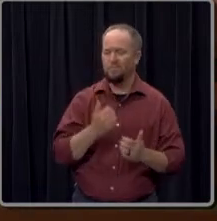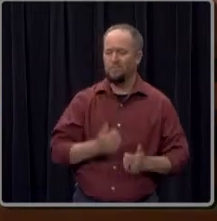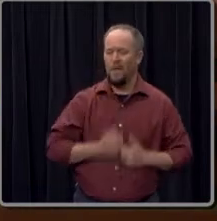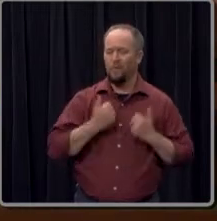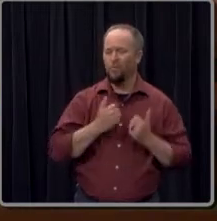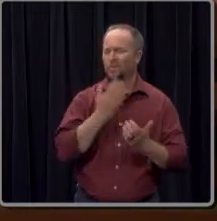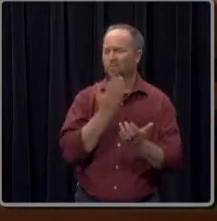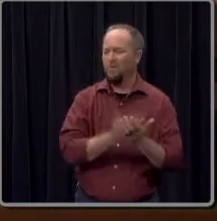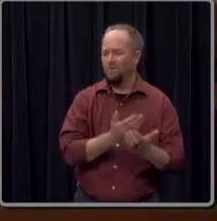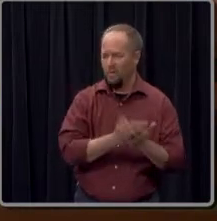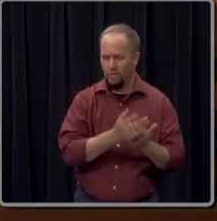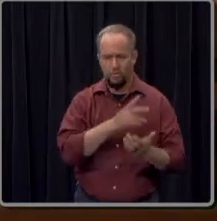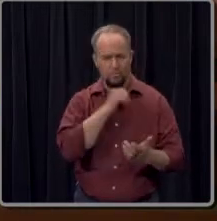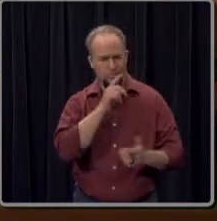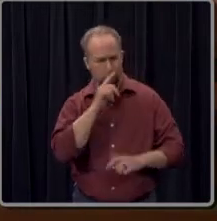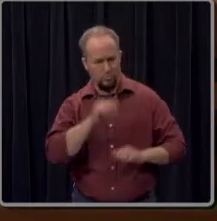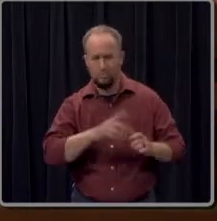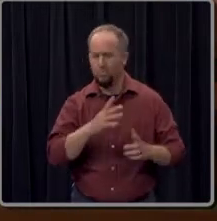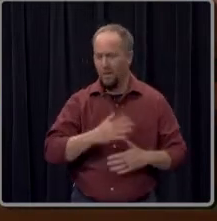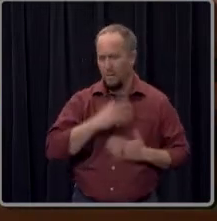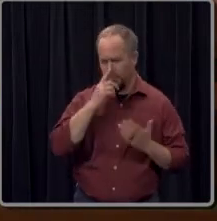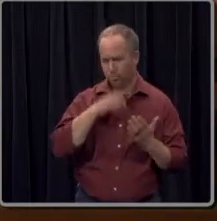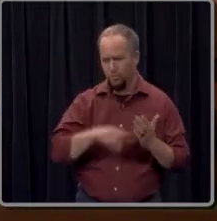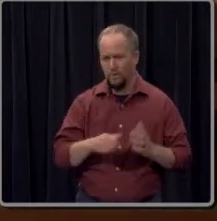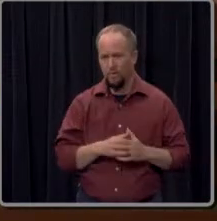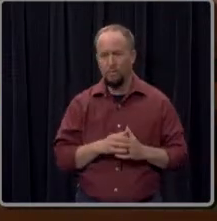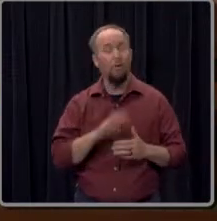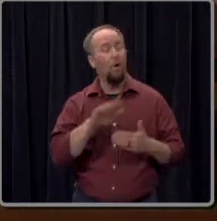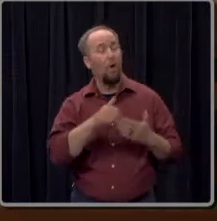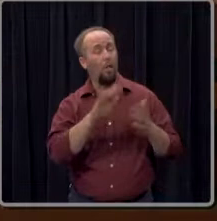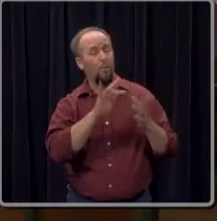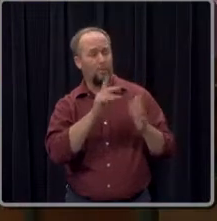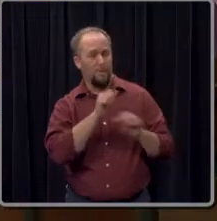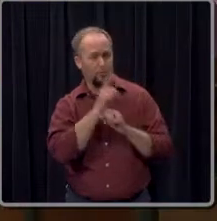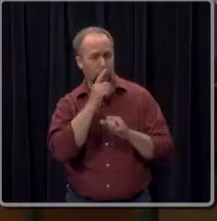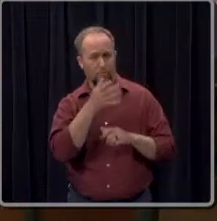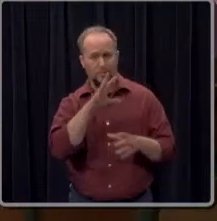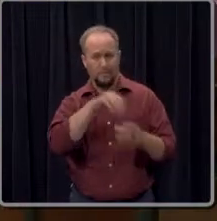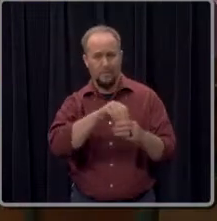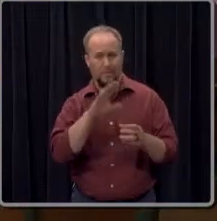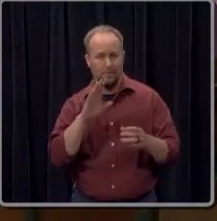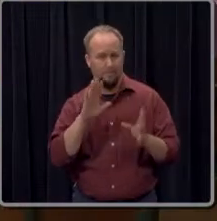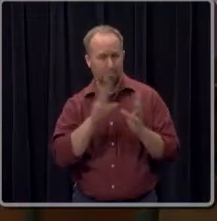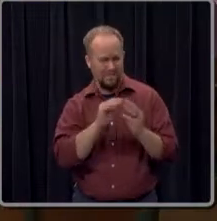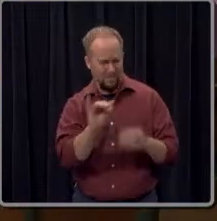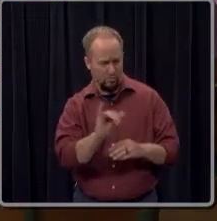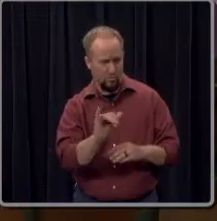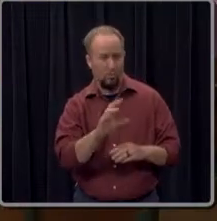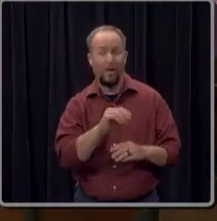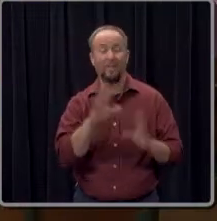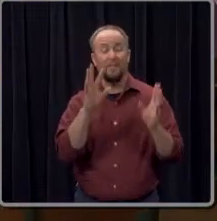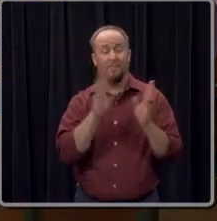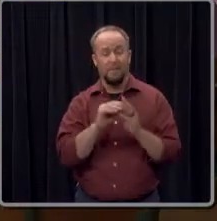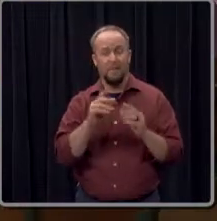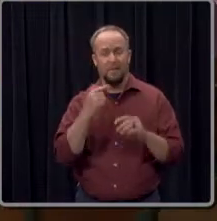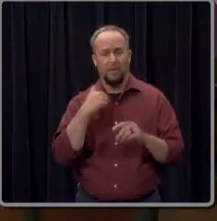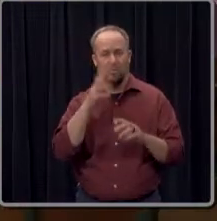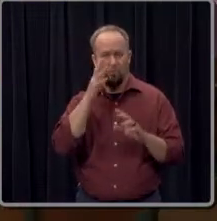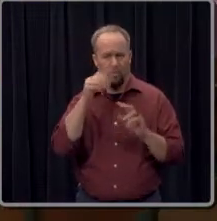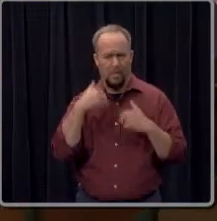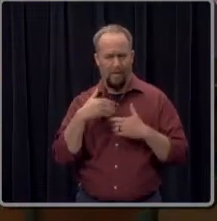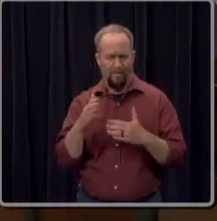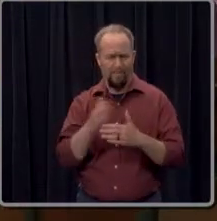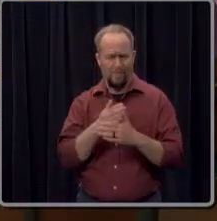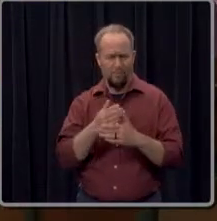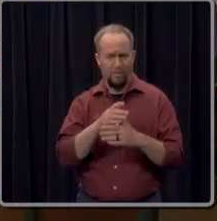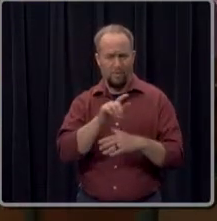kind of thing. If they're unsure, we're happy to check. Well, on the website, I just want to make sure it's in the board meeting as well, and that the meeting that we're looking to have between